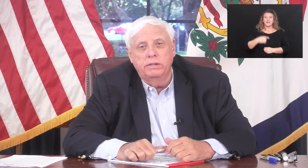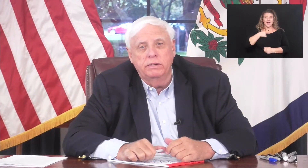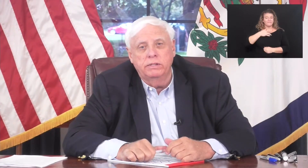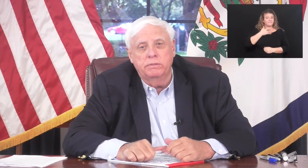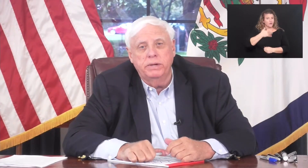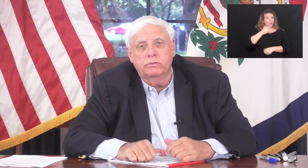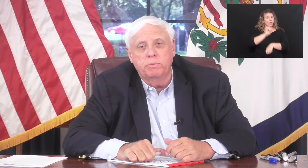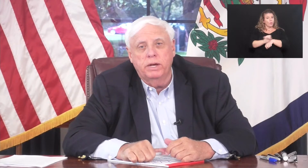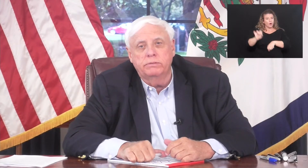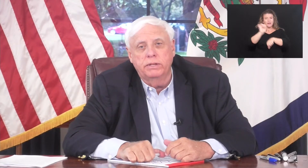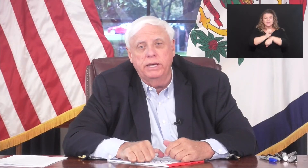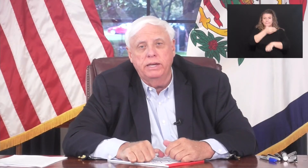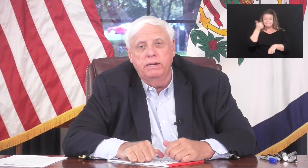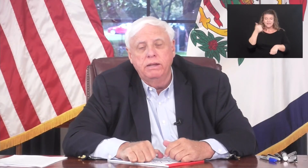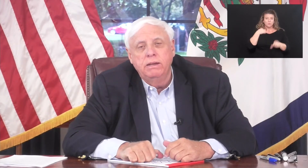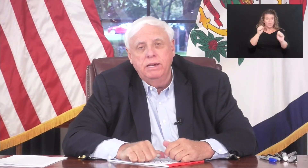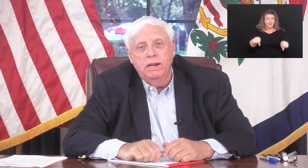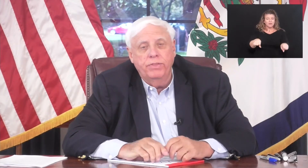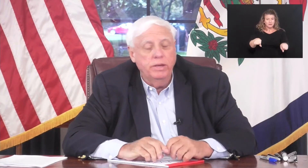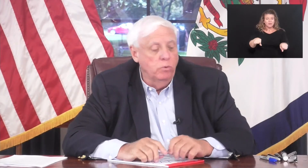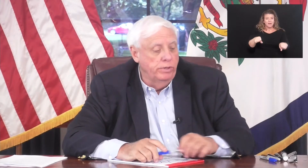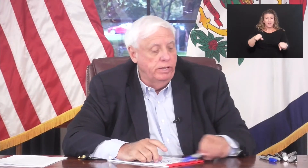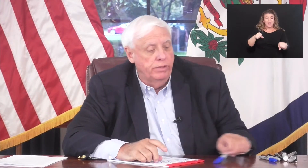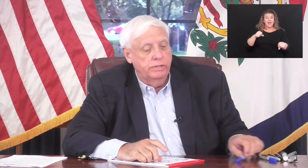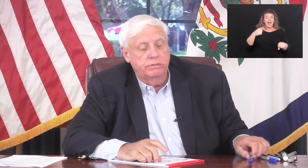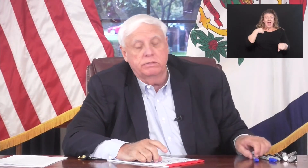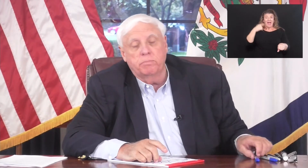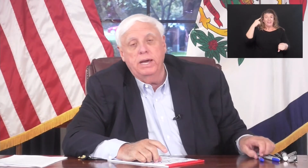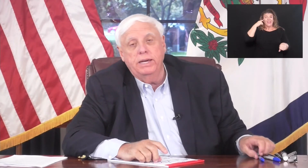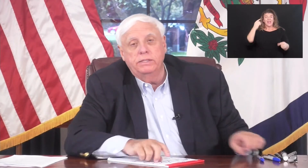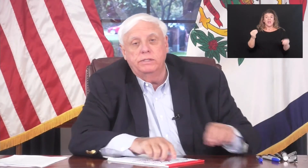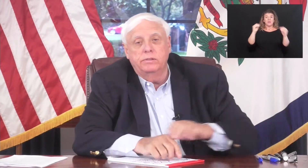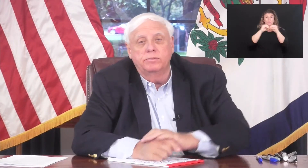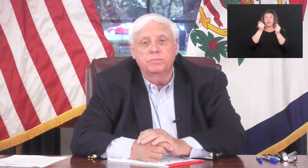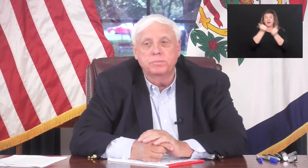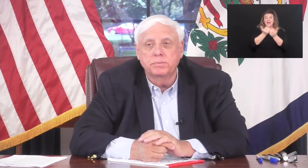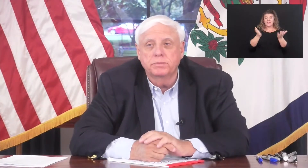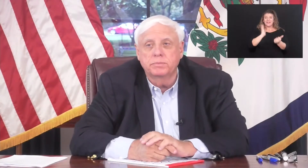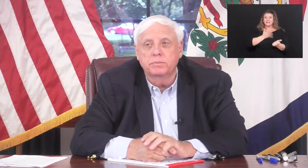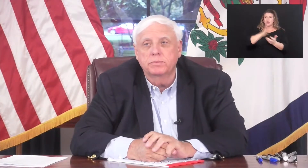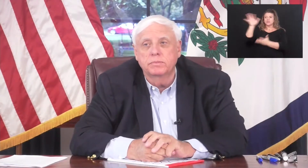working it as best we possibly can. And I think more than anything, it's a supply issue.